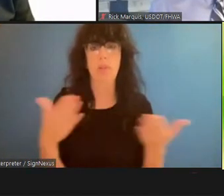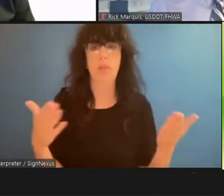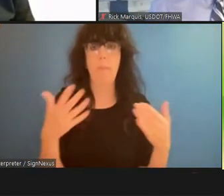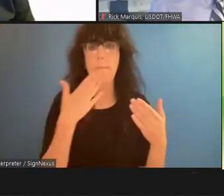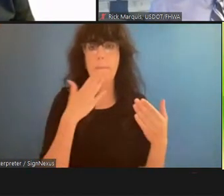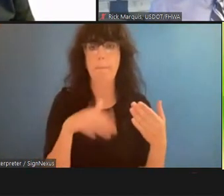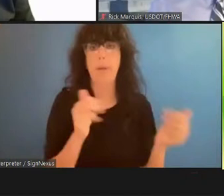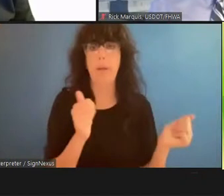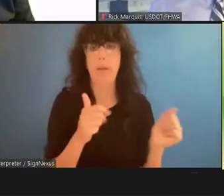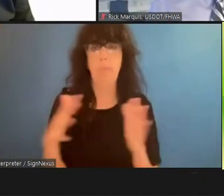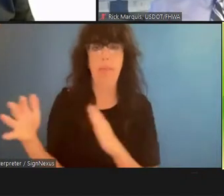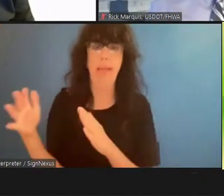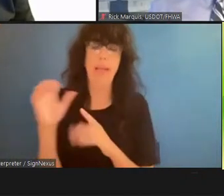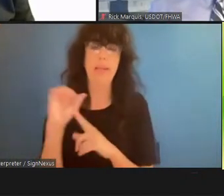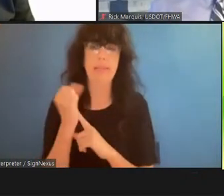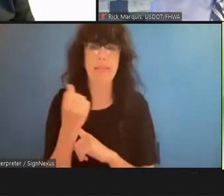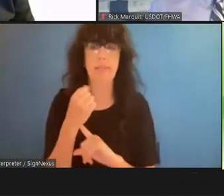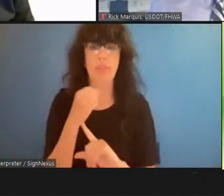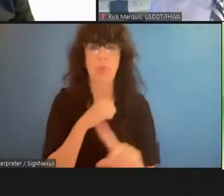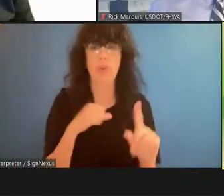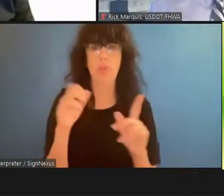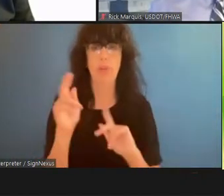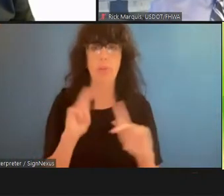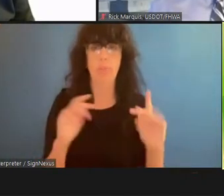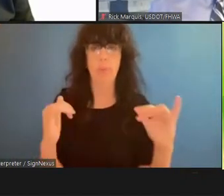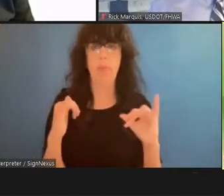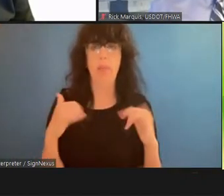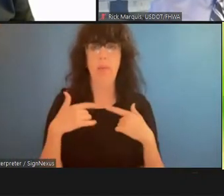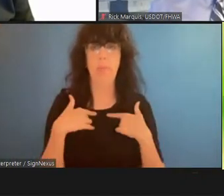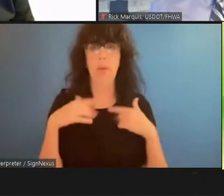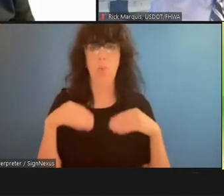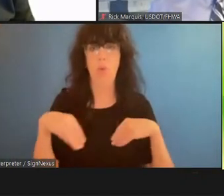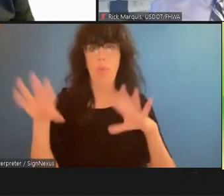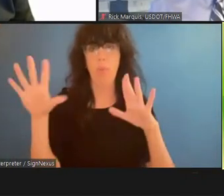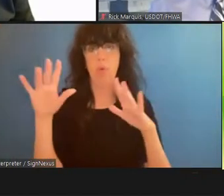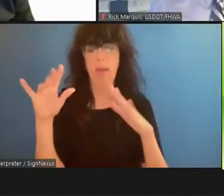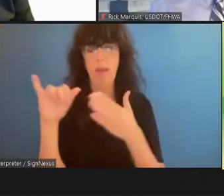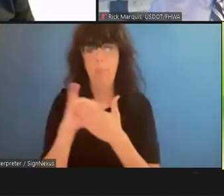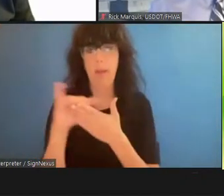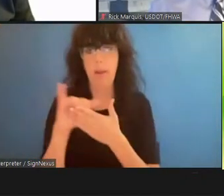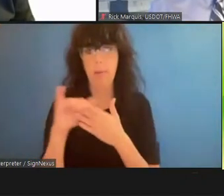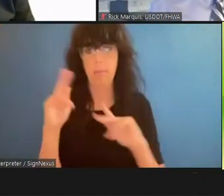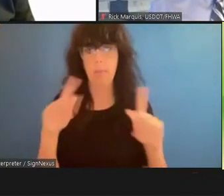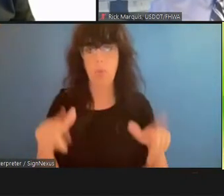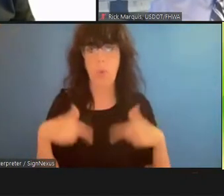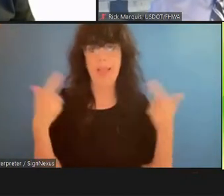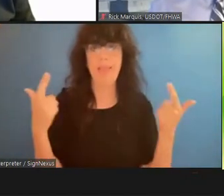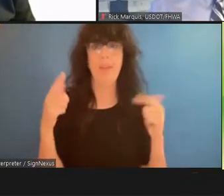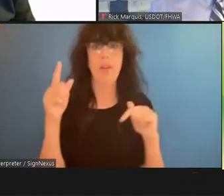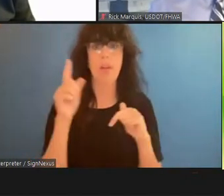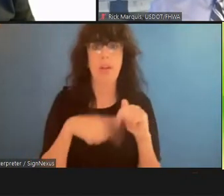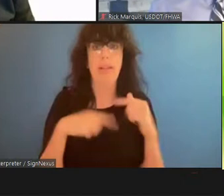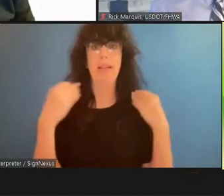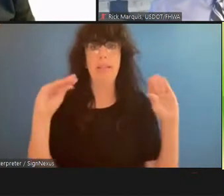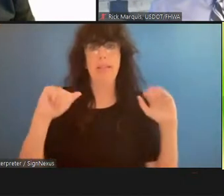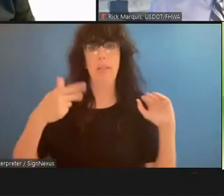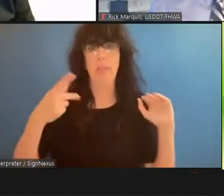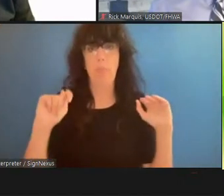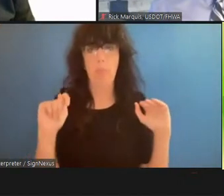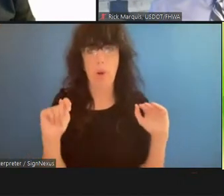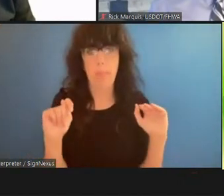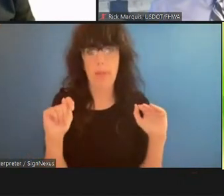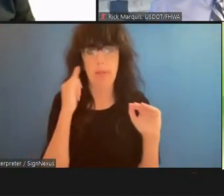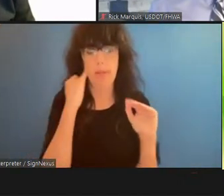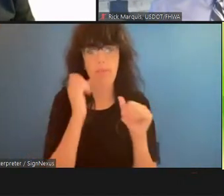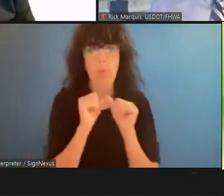planned situation and people like me are all going to move out of manhattan and the people who live here are not even going to be able to sell their apartments if you continue